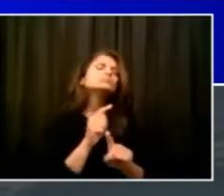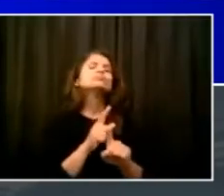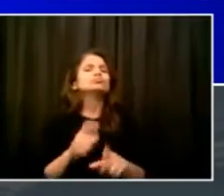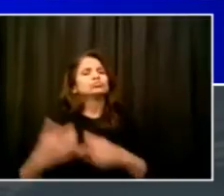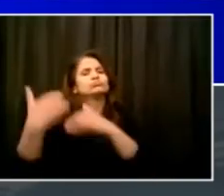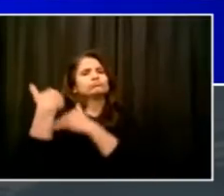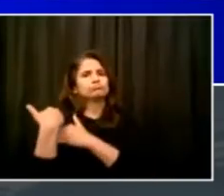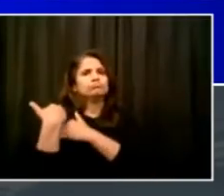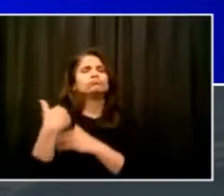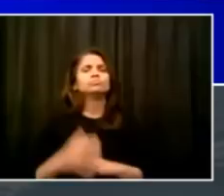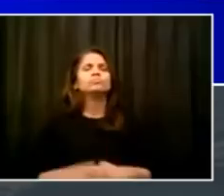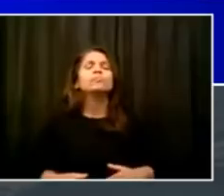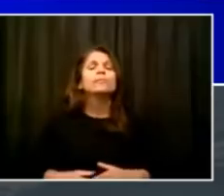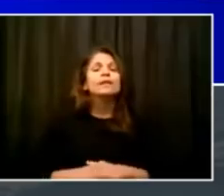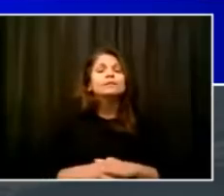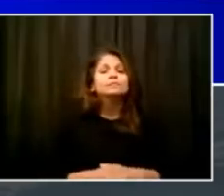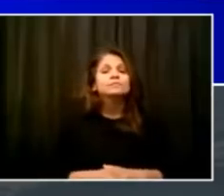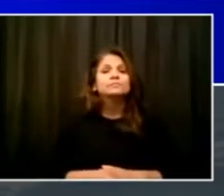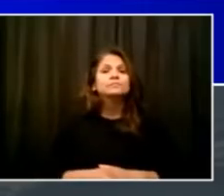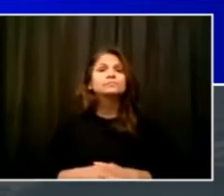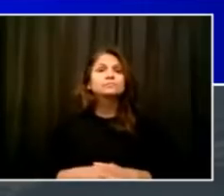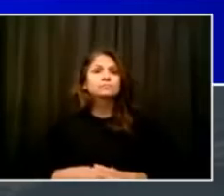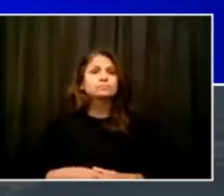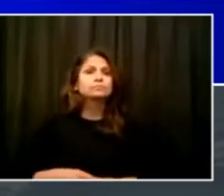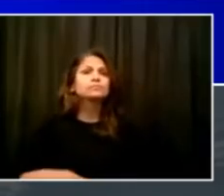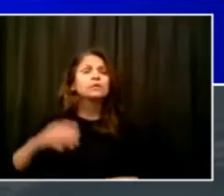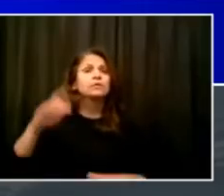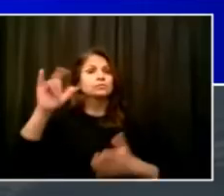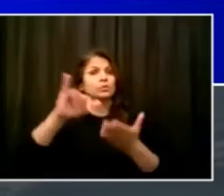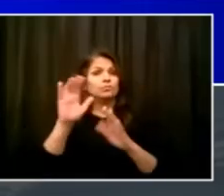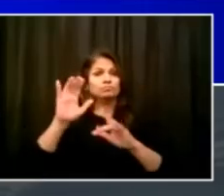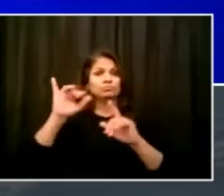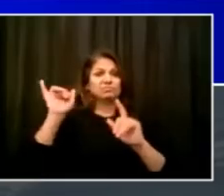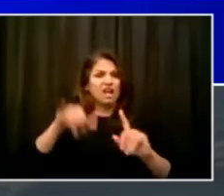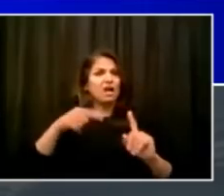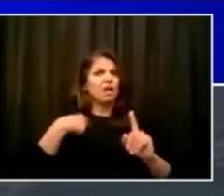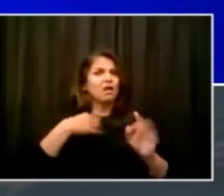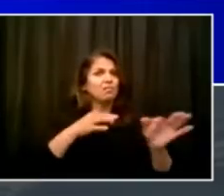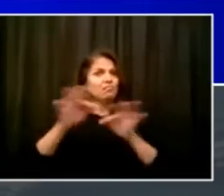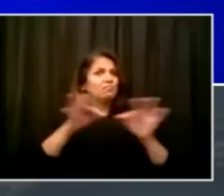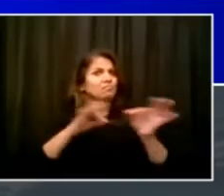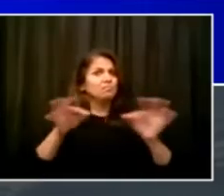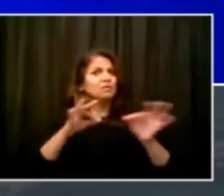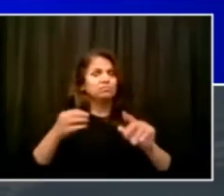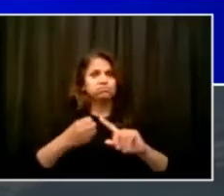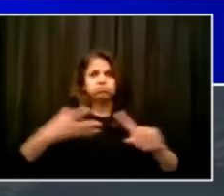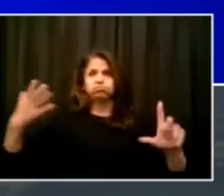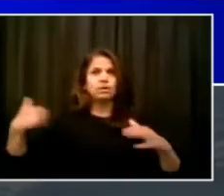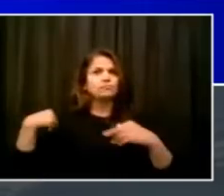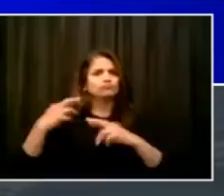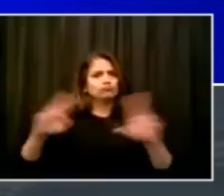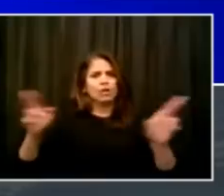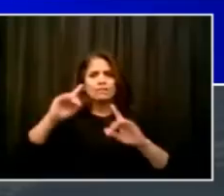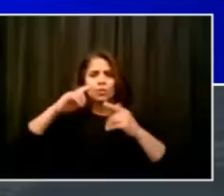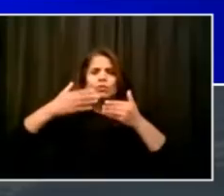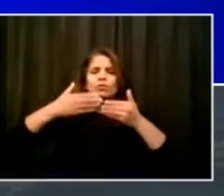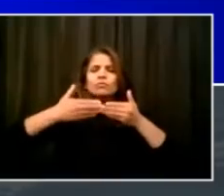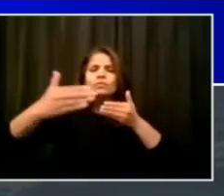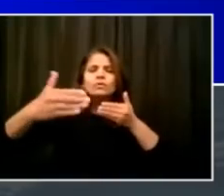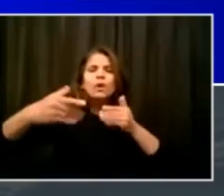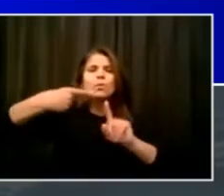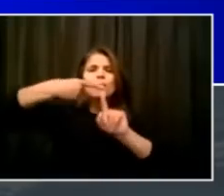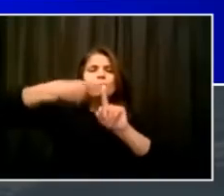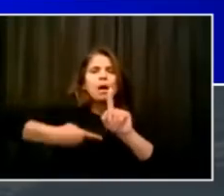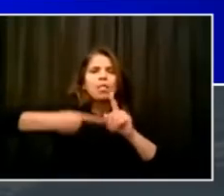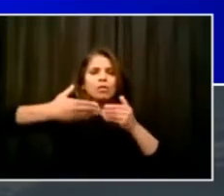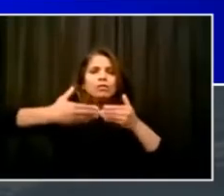that's something I can say with some relief that we'll get through this month. We still have work to do to increase that supply for